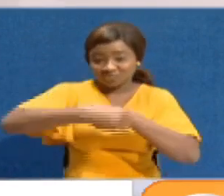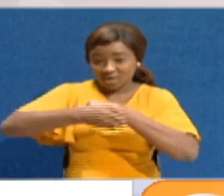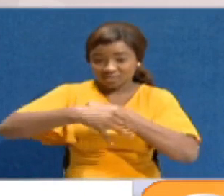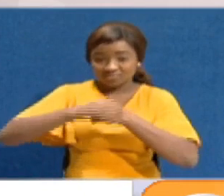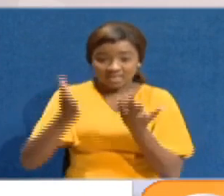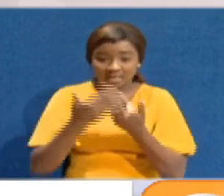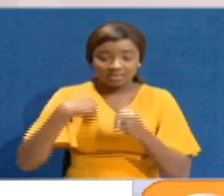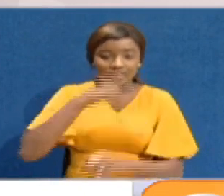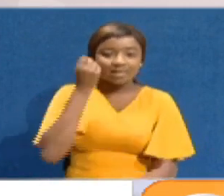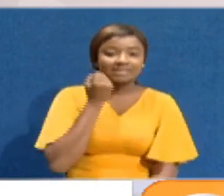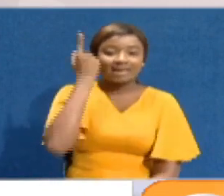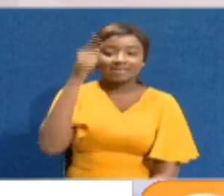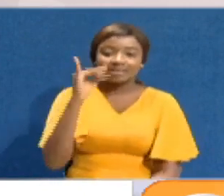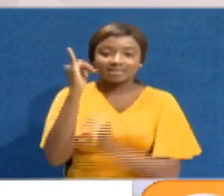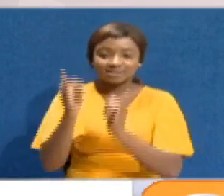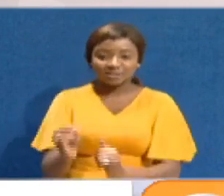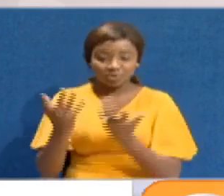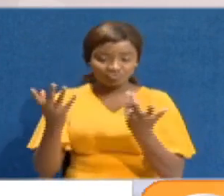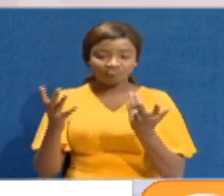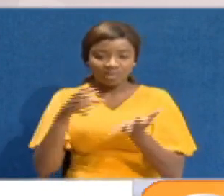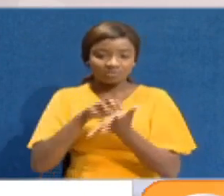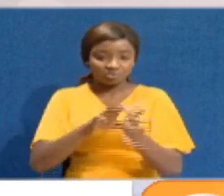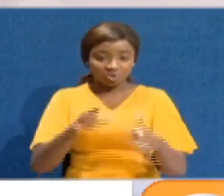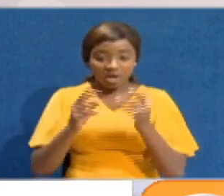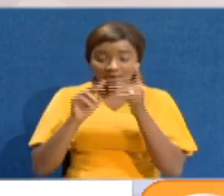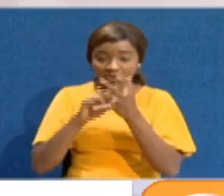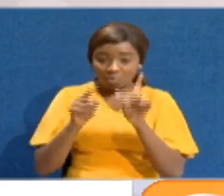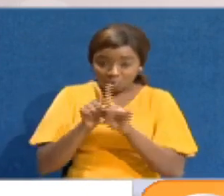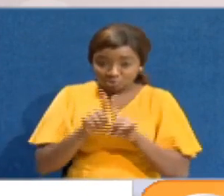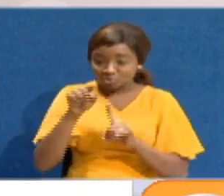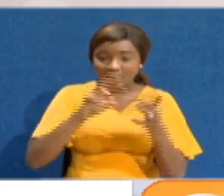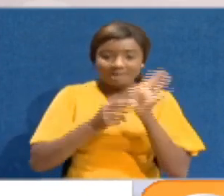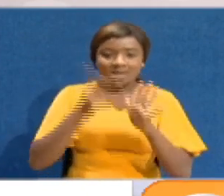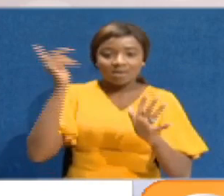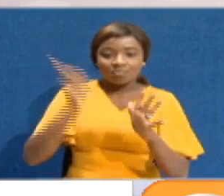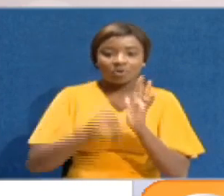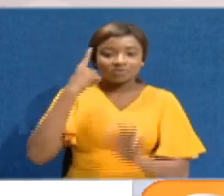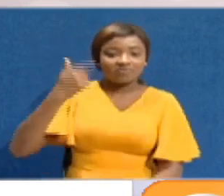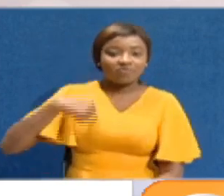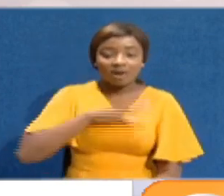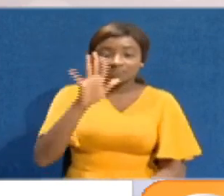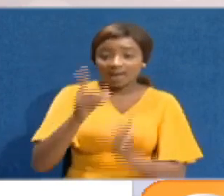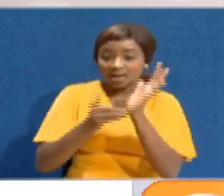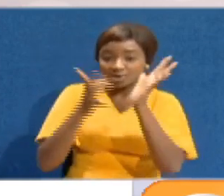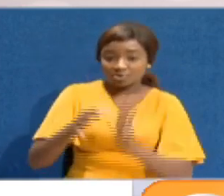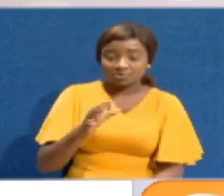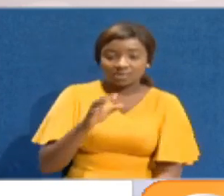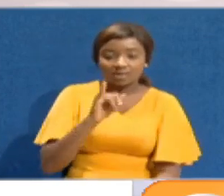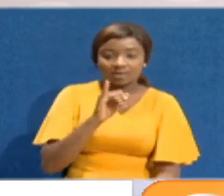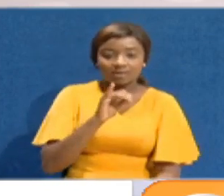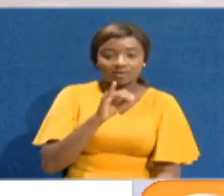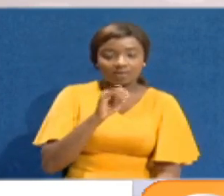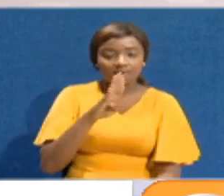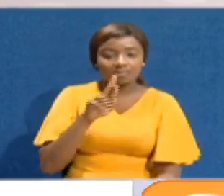us understand this new IMF loan and what it means for us. Dr. Abraham Rugo, who is